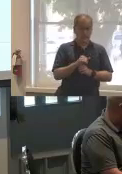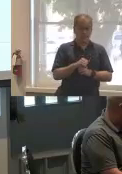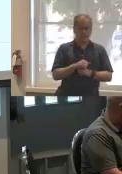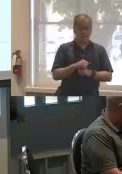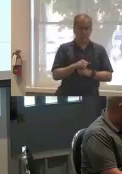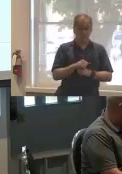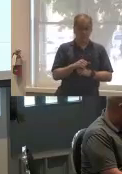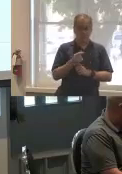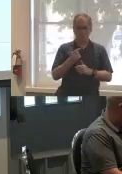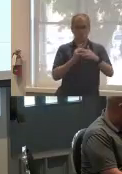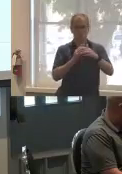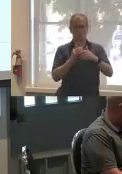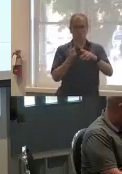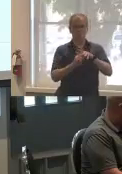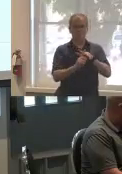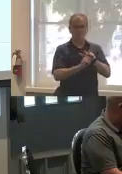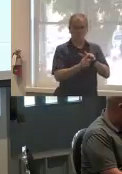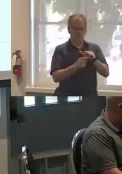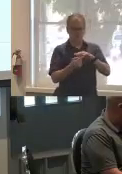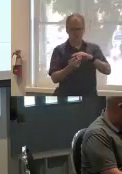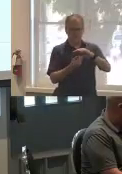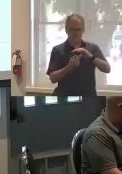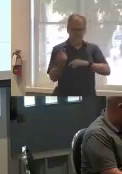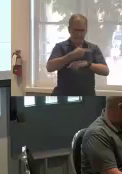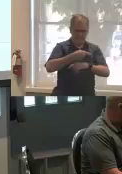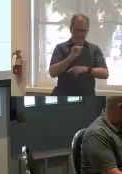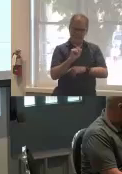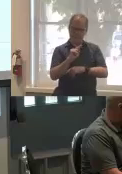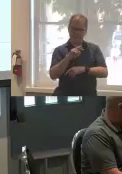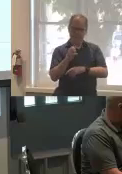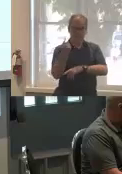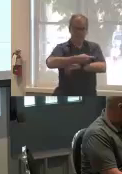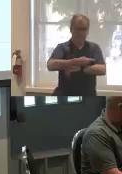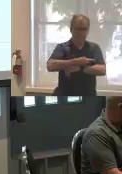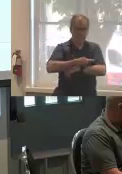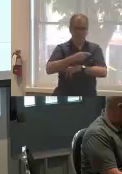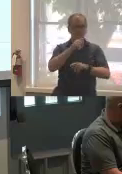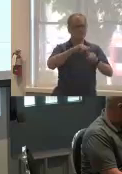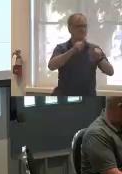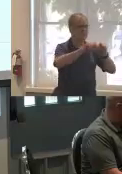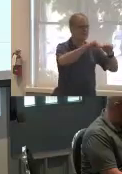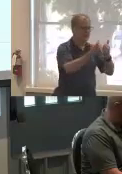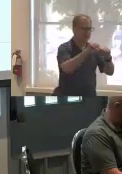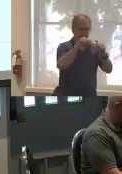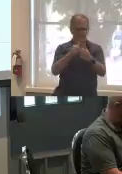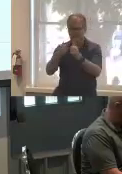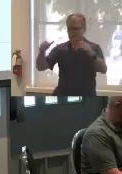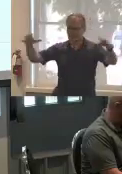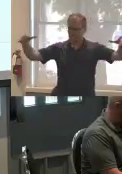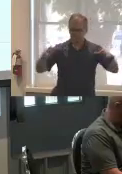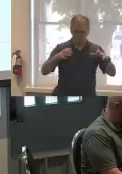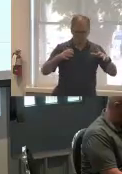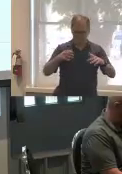refugee intake day where everyone from the agency came together to finish the intake process for all the refugee